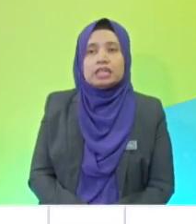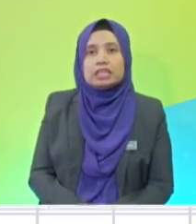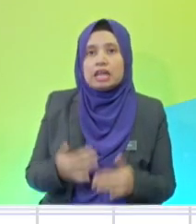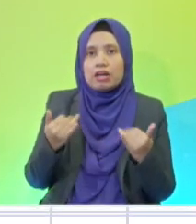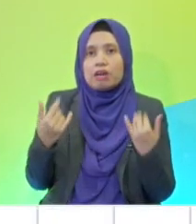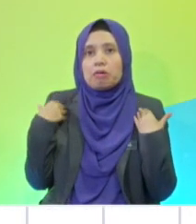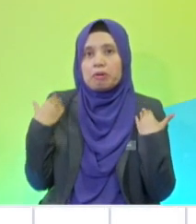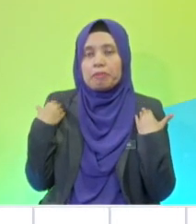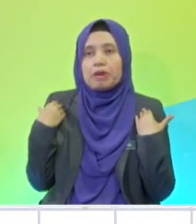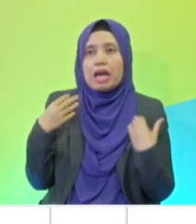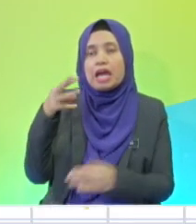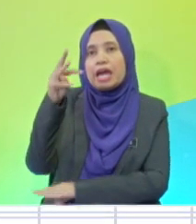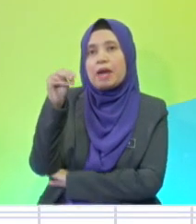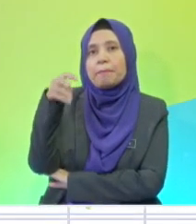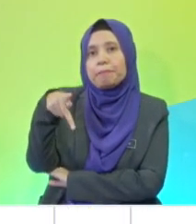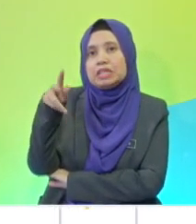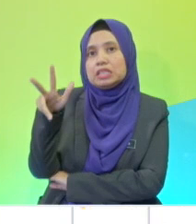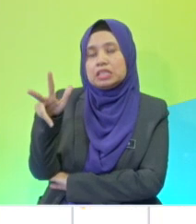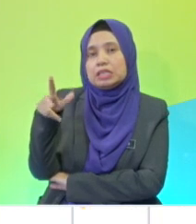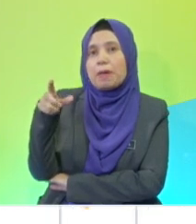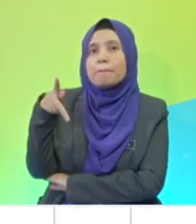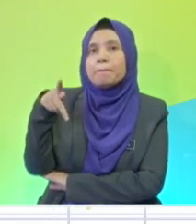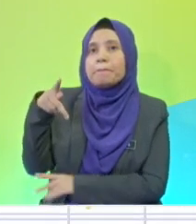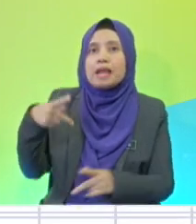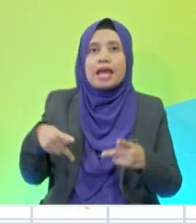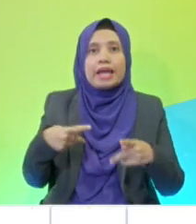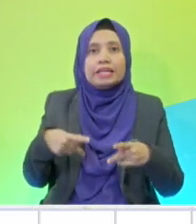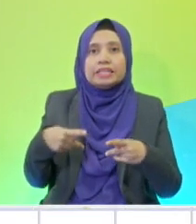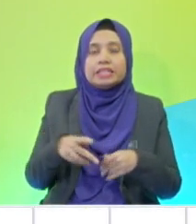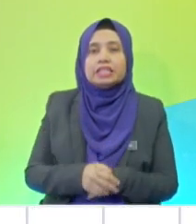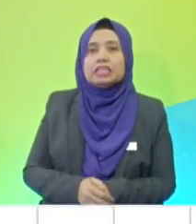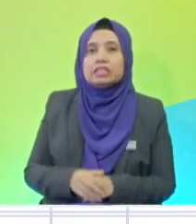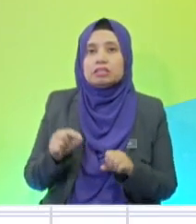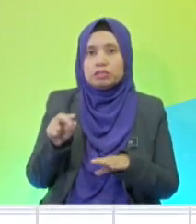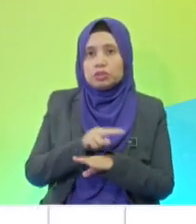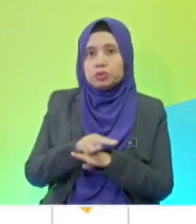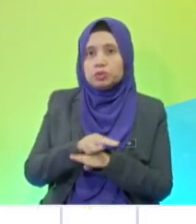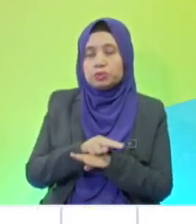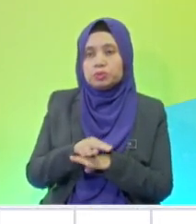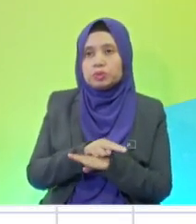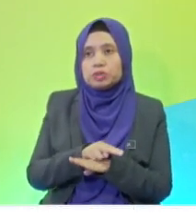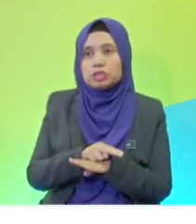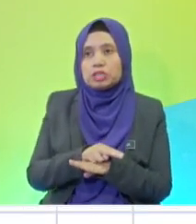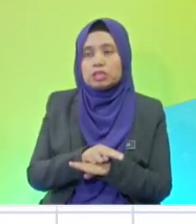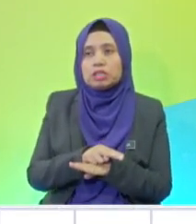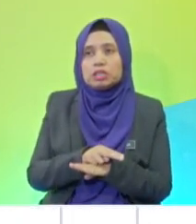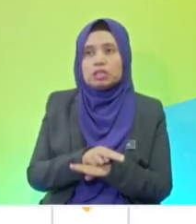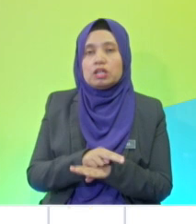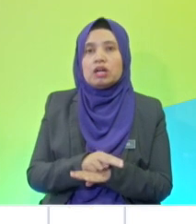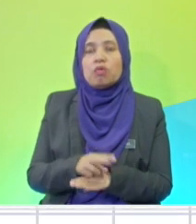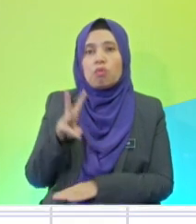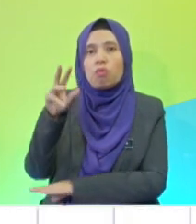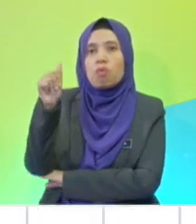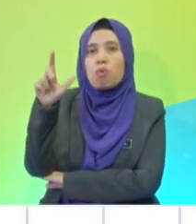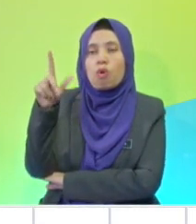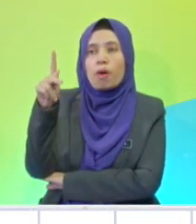players. Yeah, what other things? I think before that we listen to the music, we can use the compact Walkman. disc. Yeah, Yeah, the Walkman, CD. Yeah,